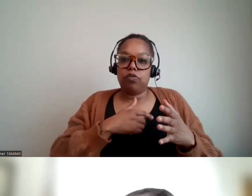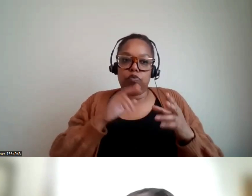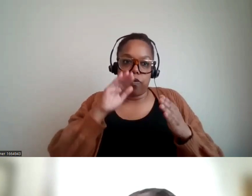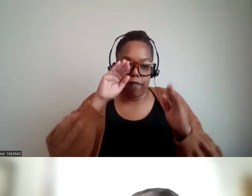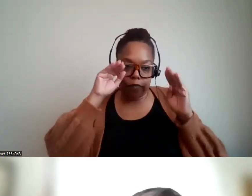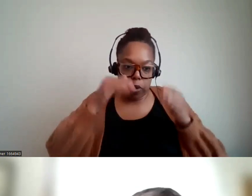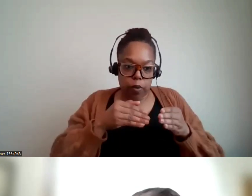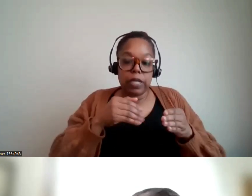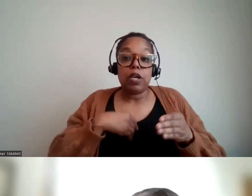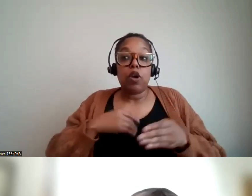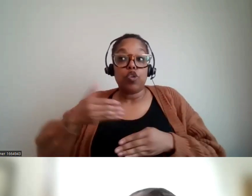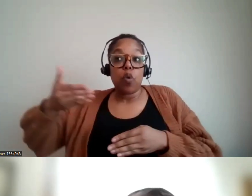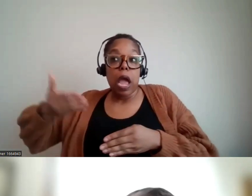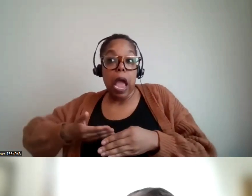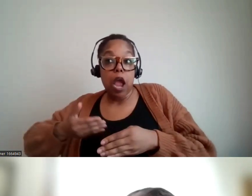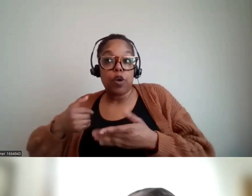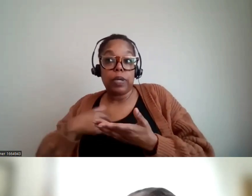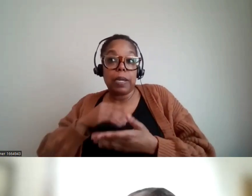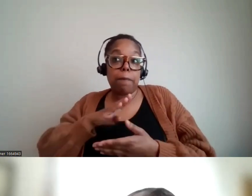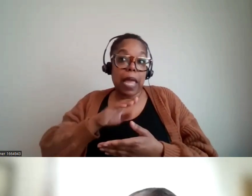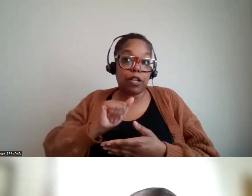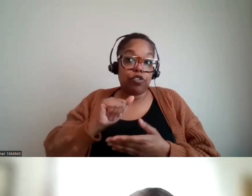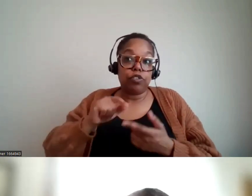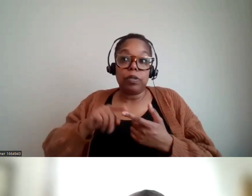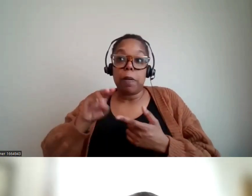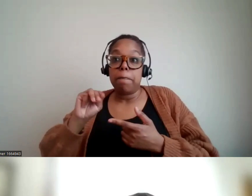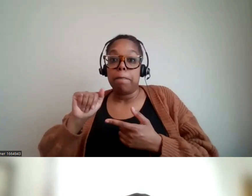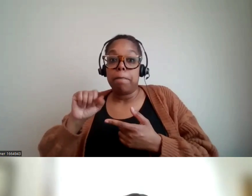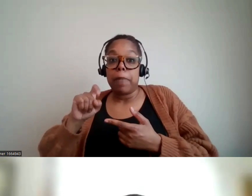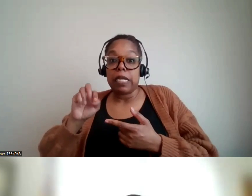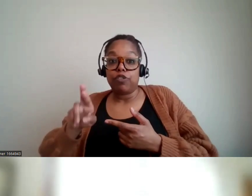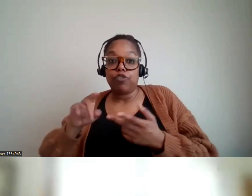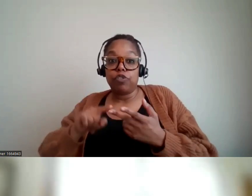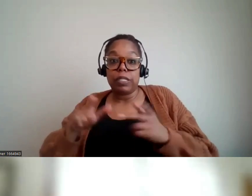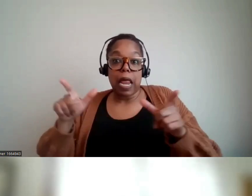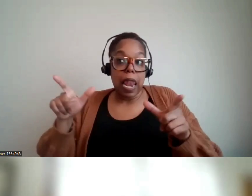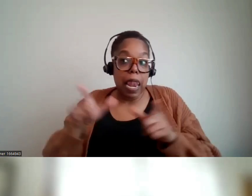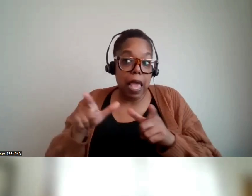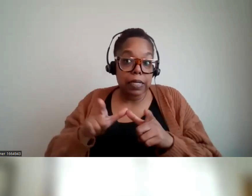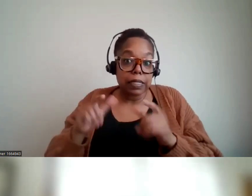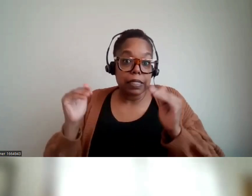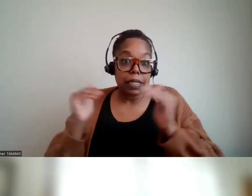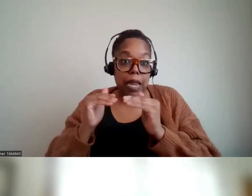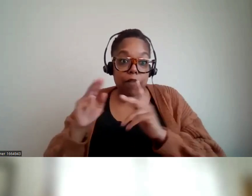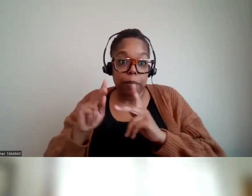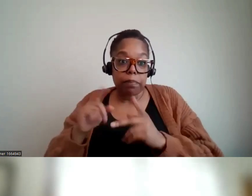in hiring, are you hiring bachelor's, master's, only licensed level? What's that like?